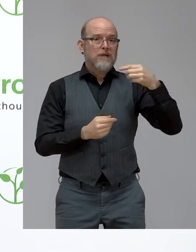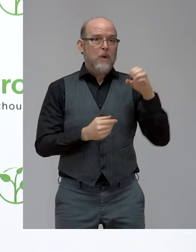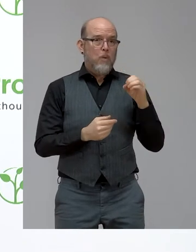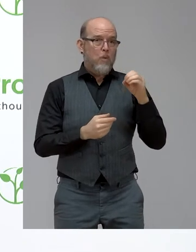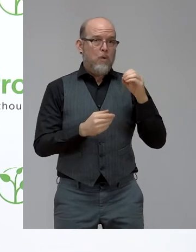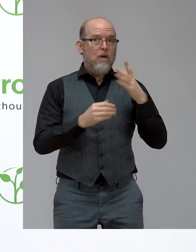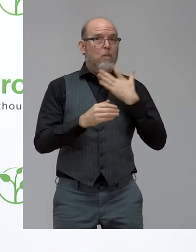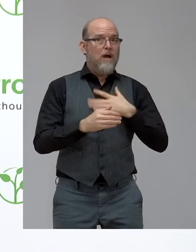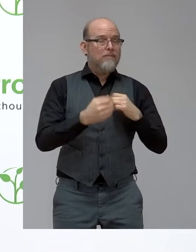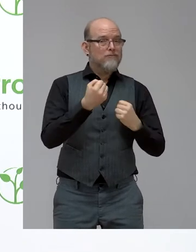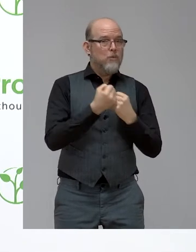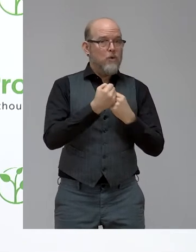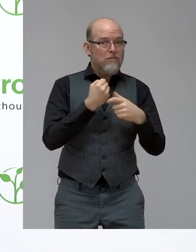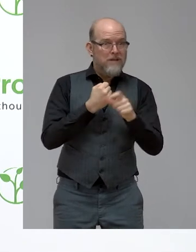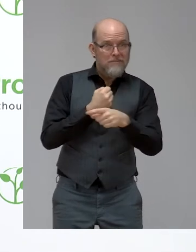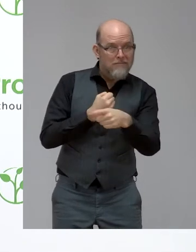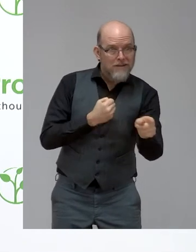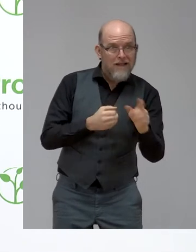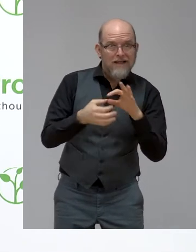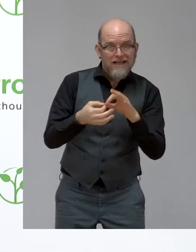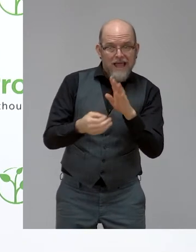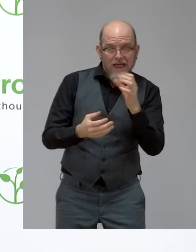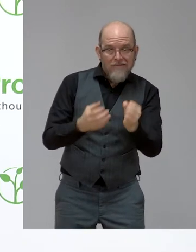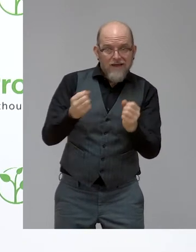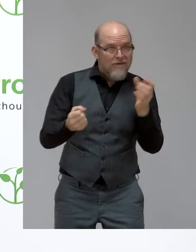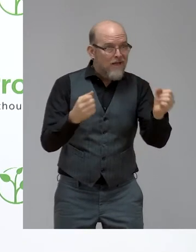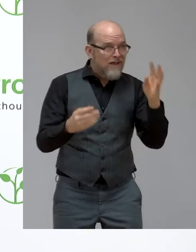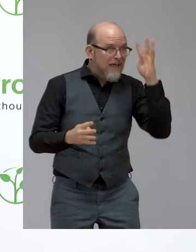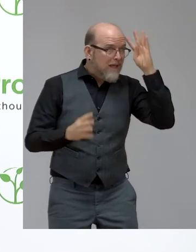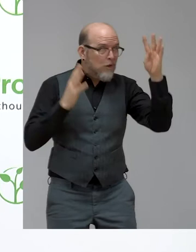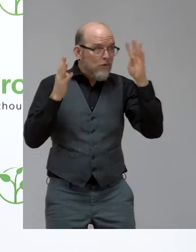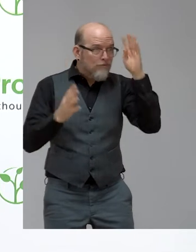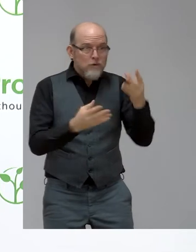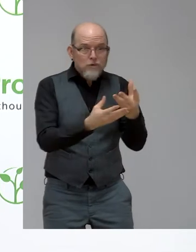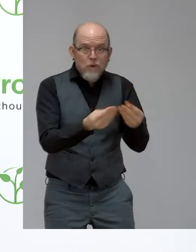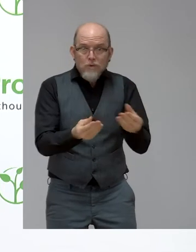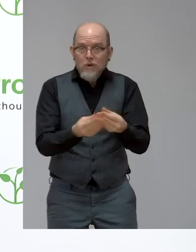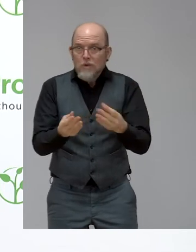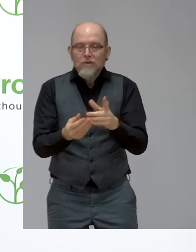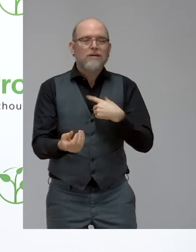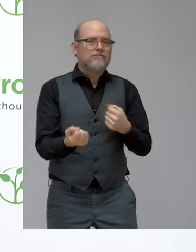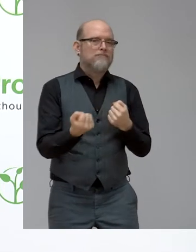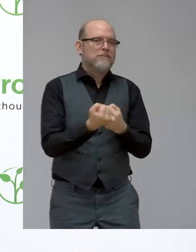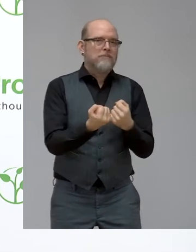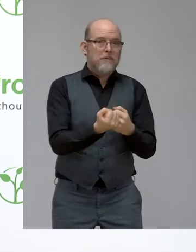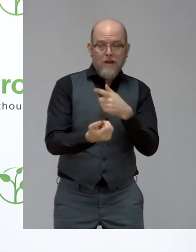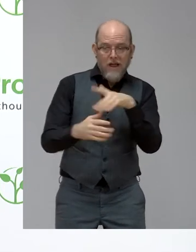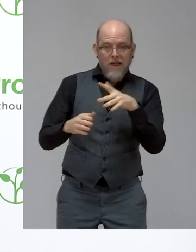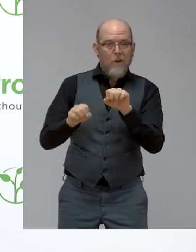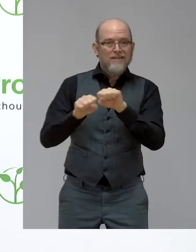develop innovative solutions to achieve system change, to improve systems for the